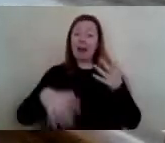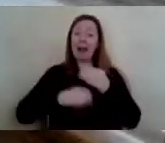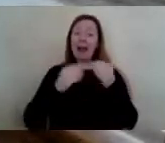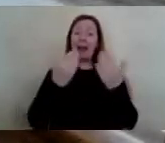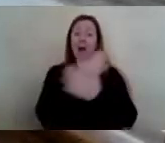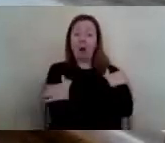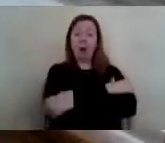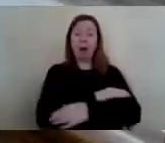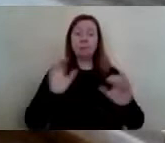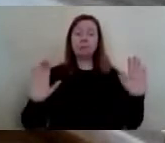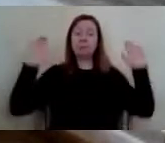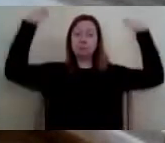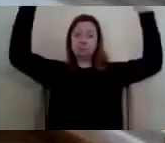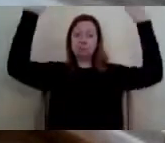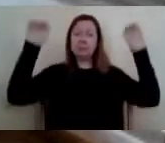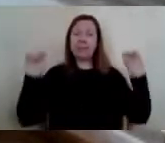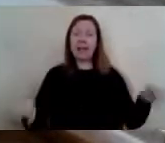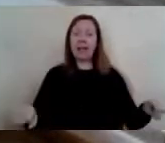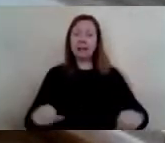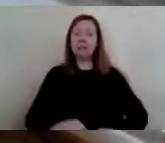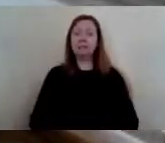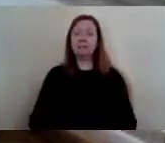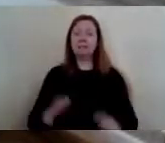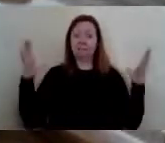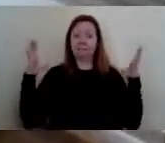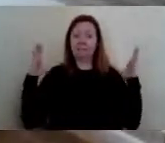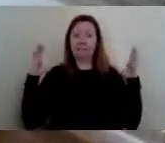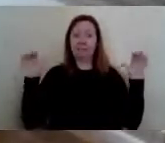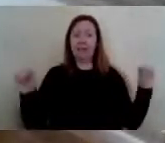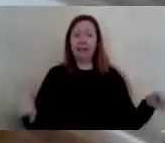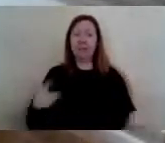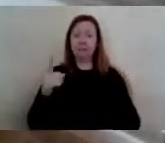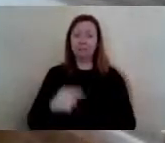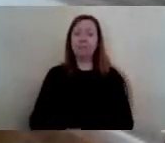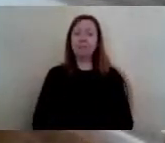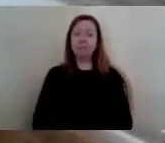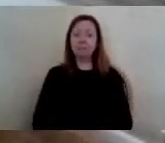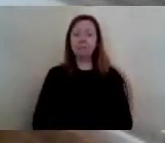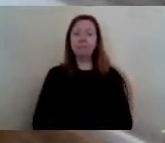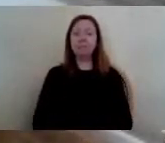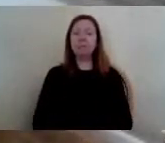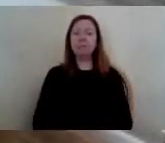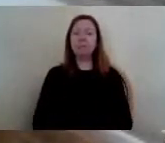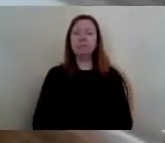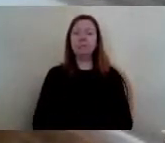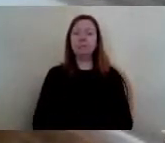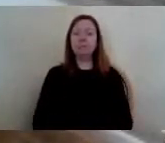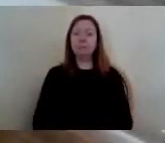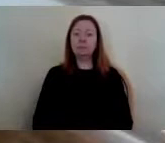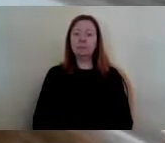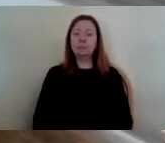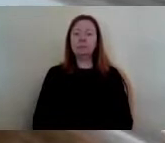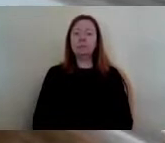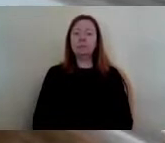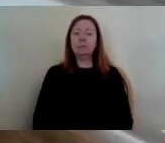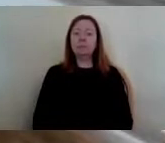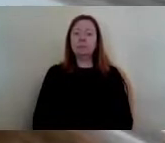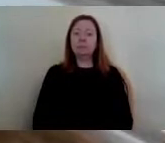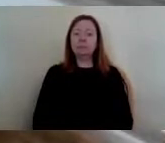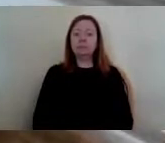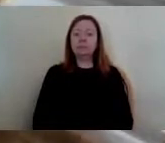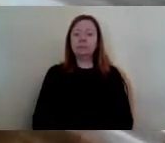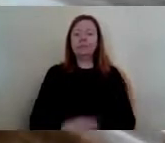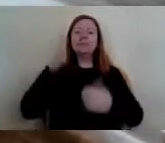your time. Thumbs on your top of your shoulders, stand up, press, arms back down,